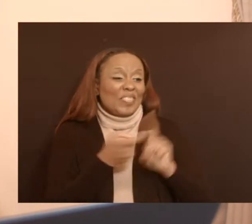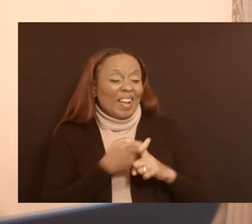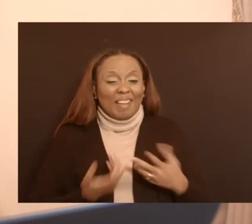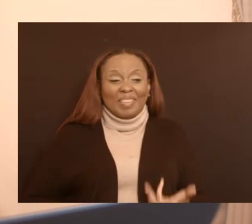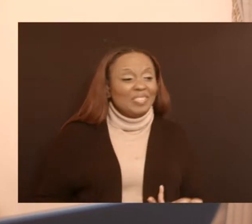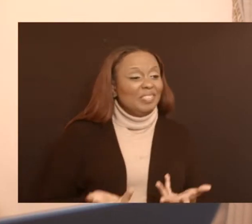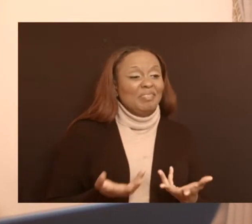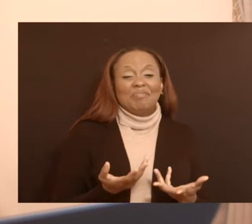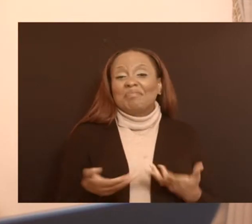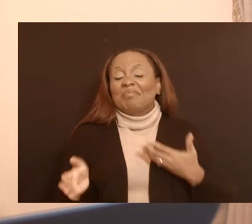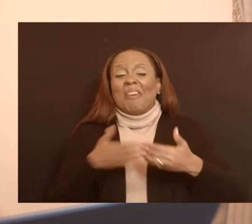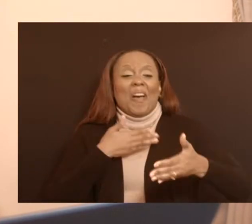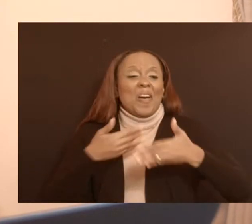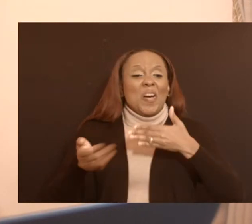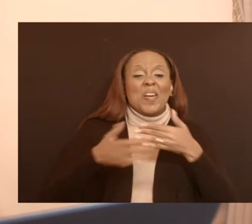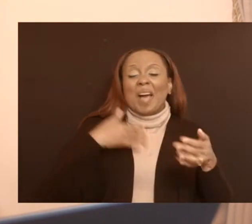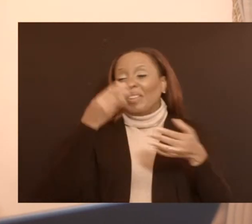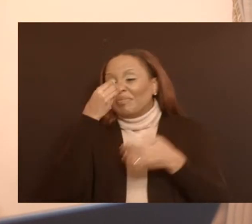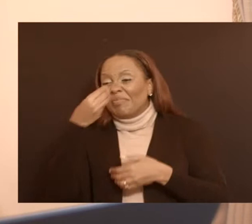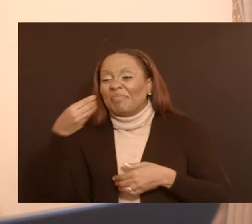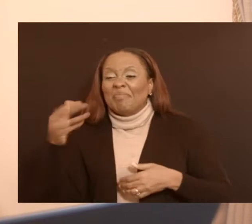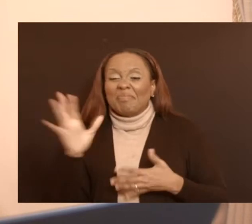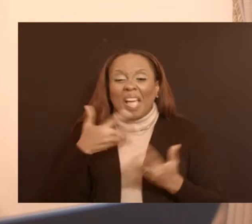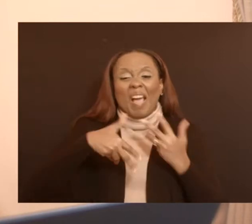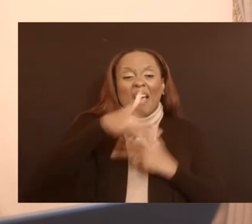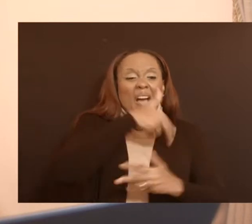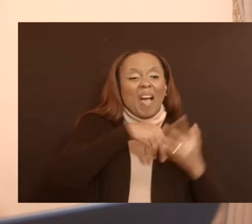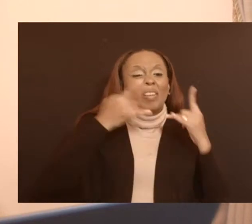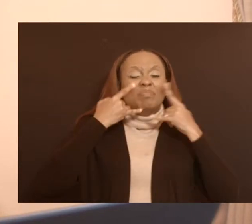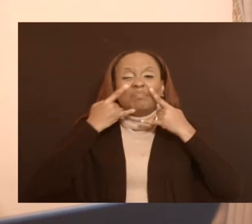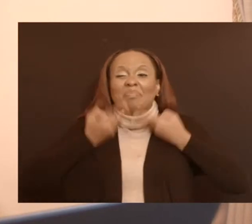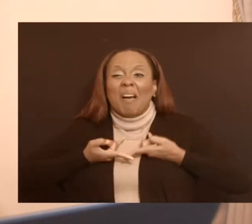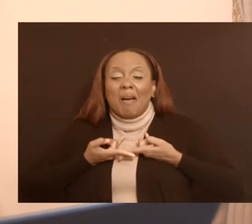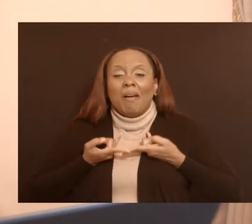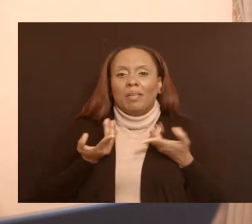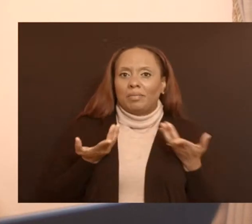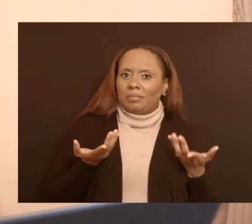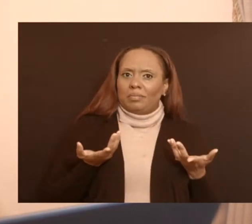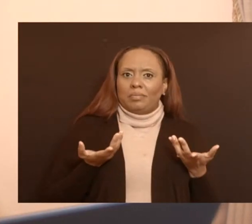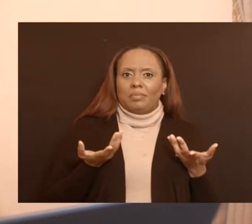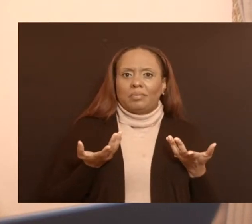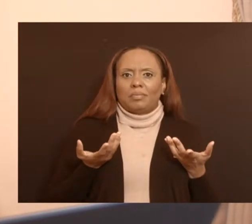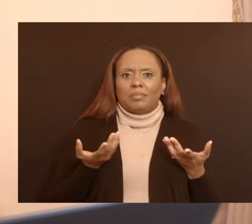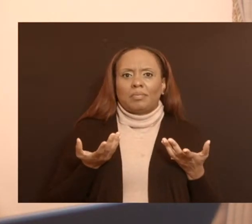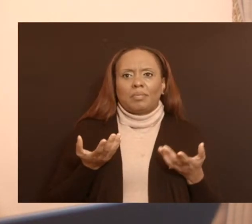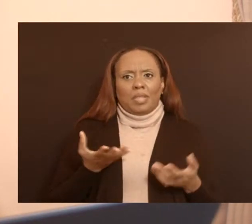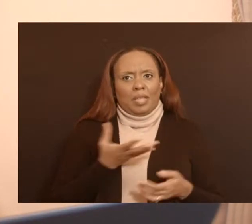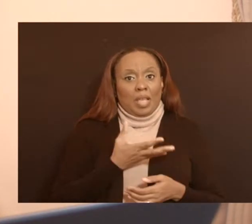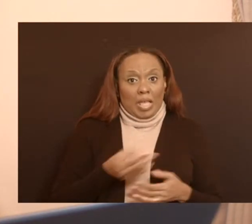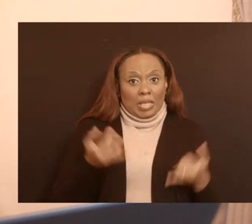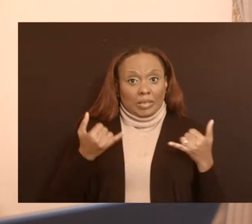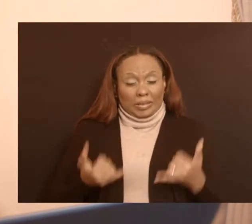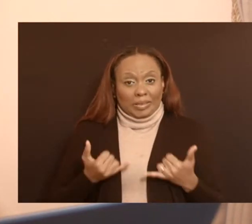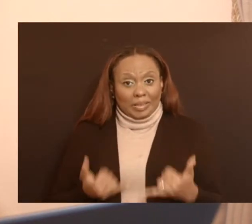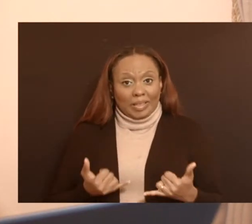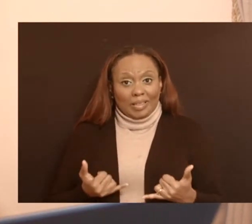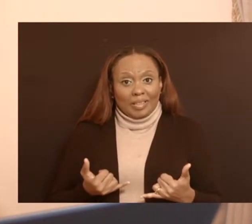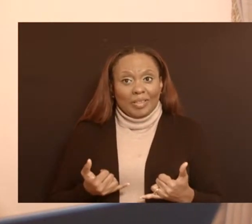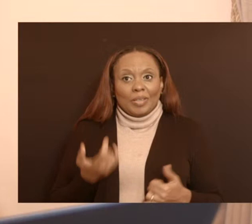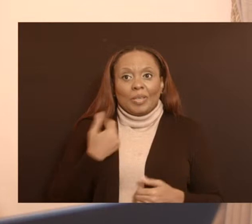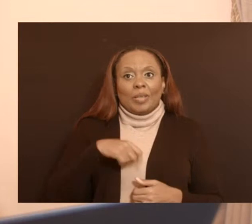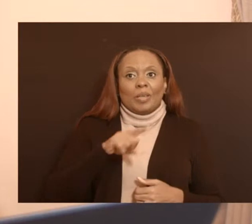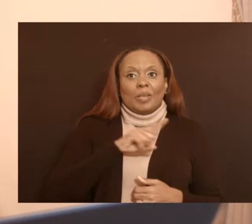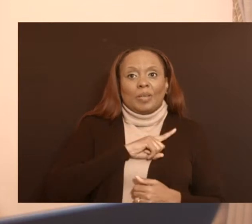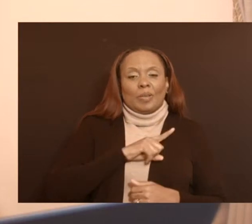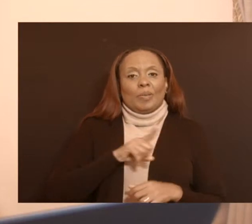not do everything that they're supposed to. So especially with schools, in the abundance of caution, we test the